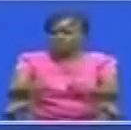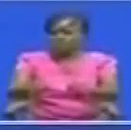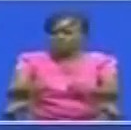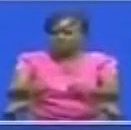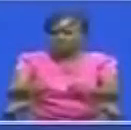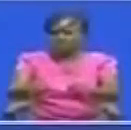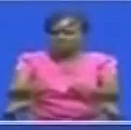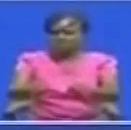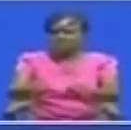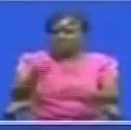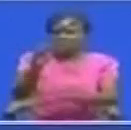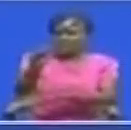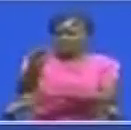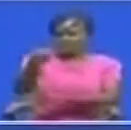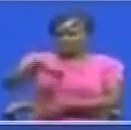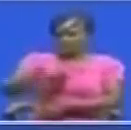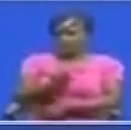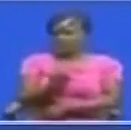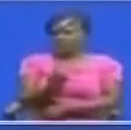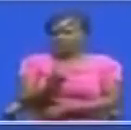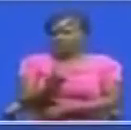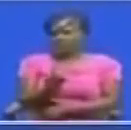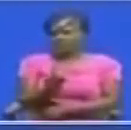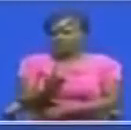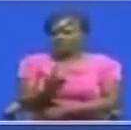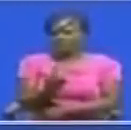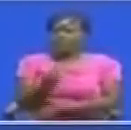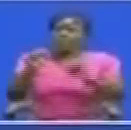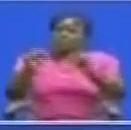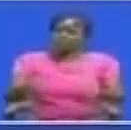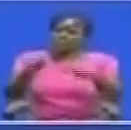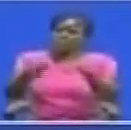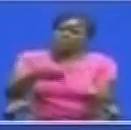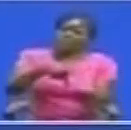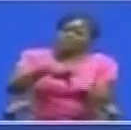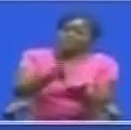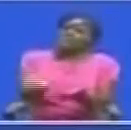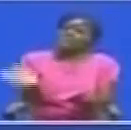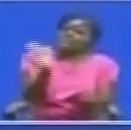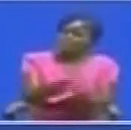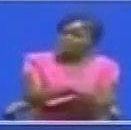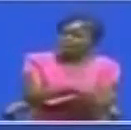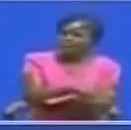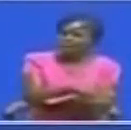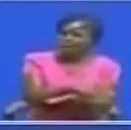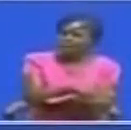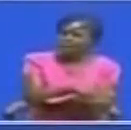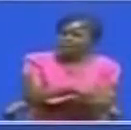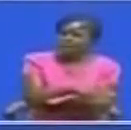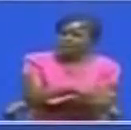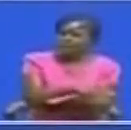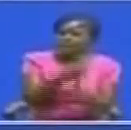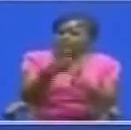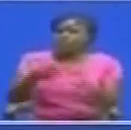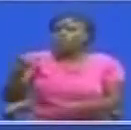in layman's terms, to ask yourself, we have incurred a debt, are we capable of paying it from our income, from